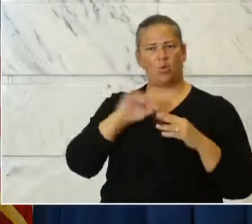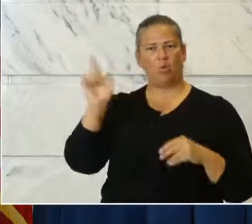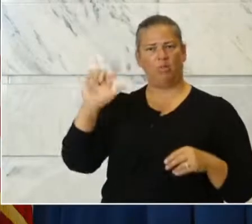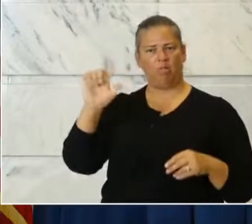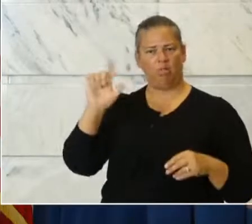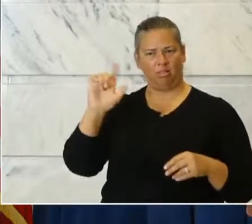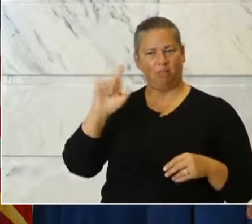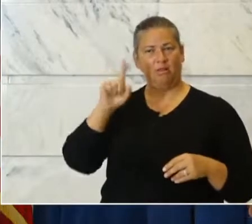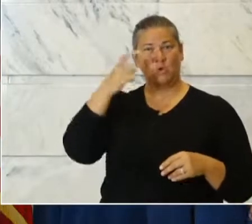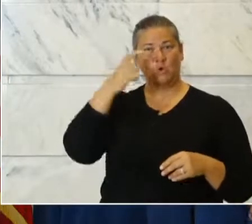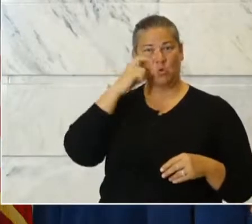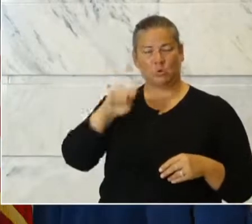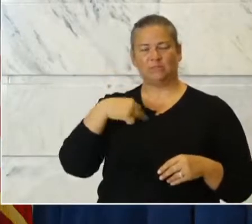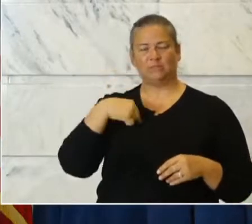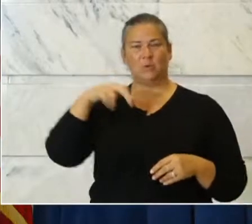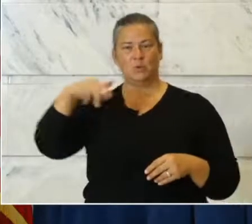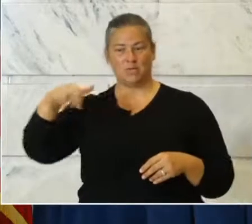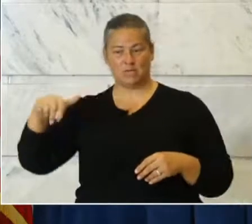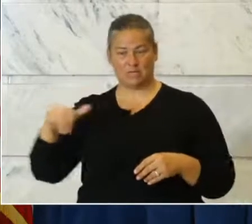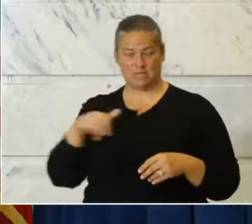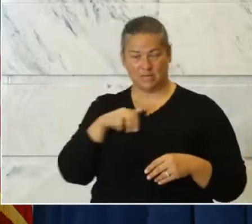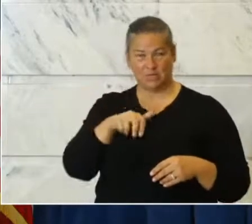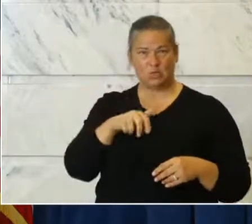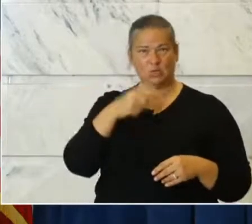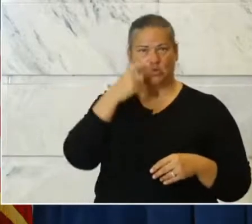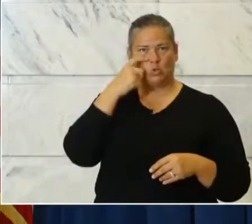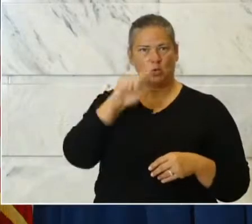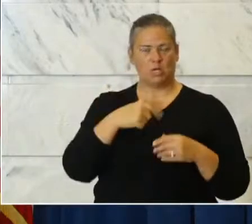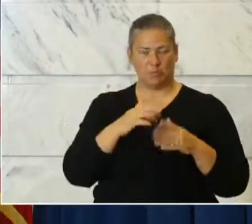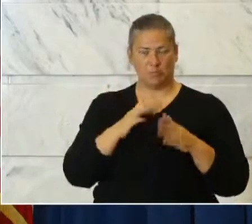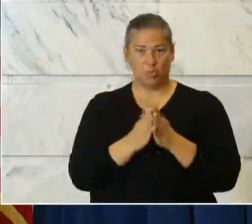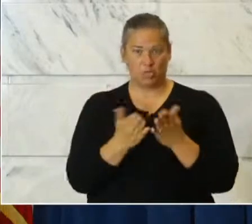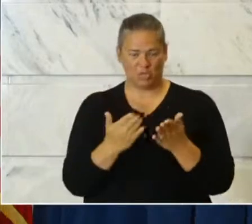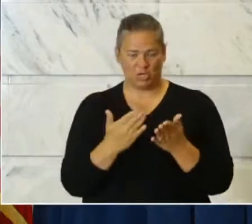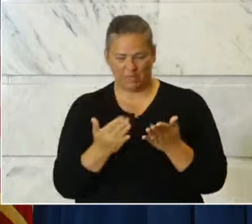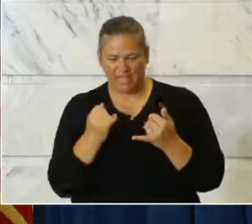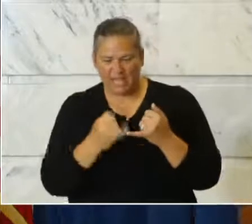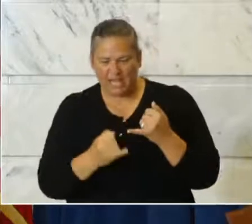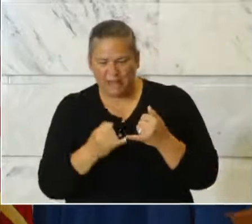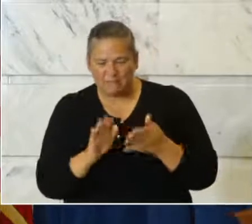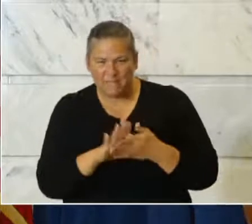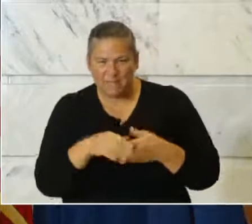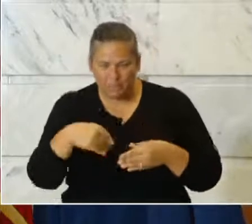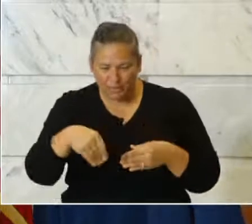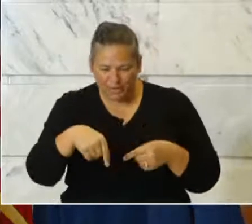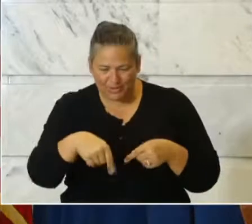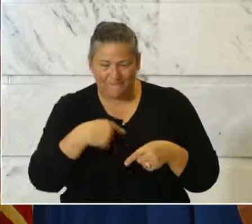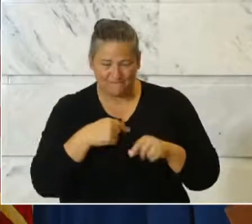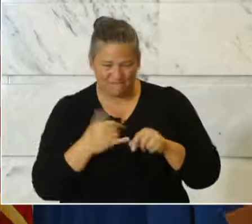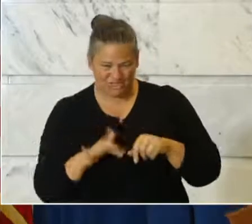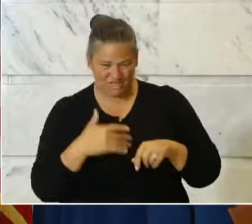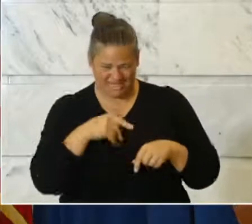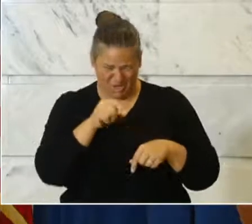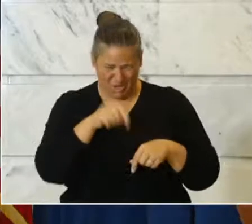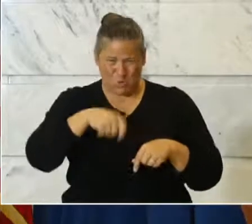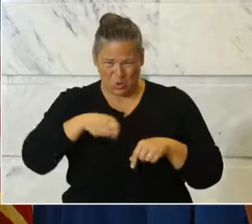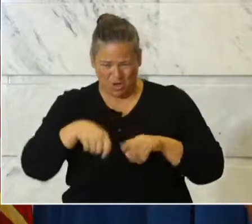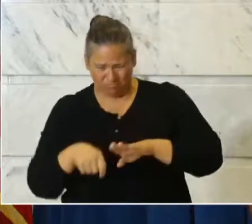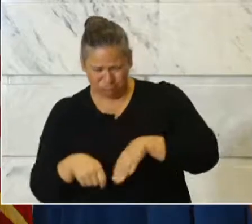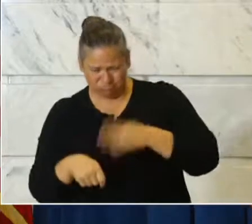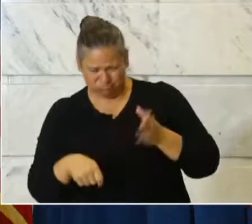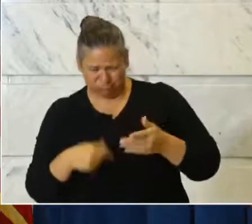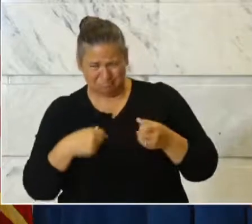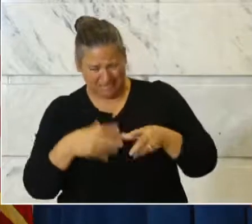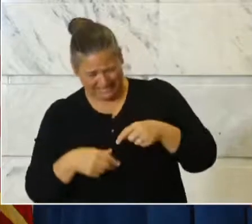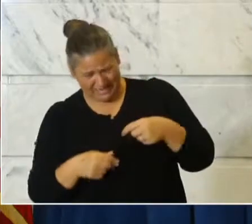that I walked up at one of these briefings and noticed that I was near the end of my notebook. And his note was really simple. He said, I noticed you'd reached the end of